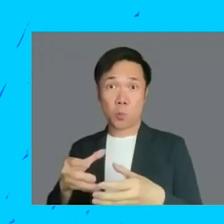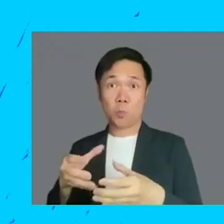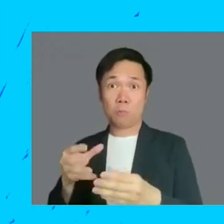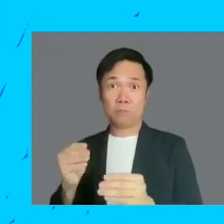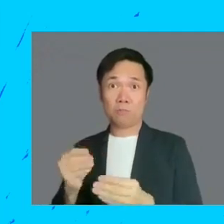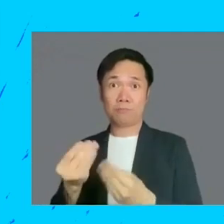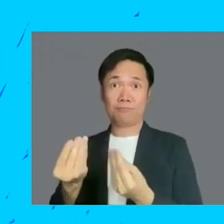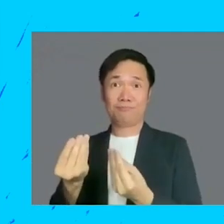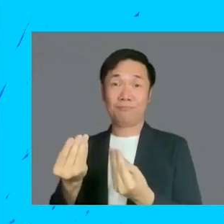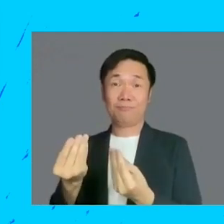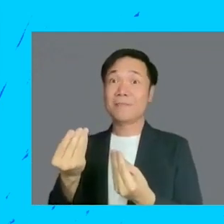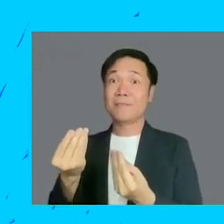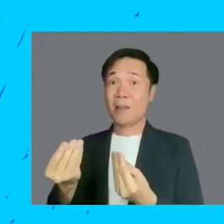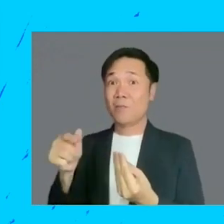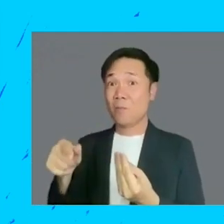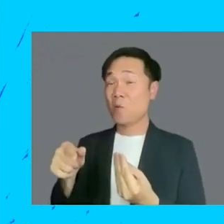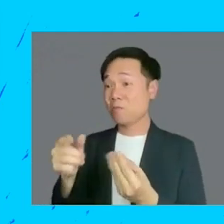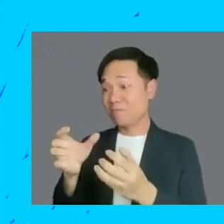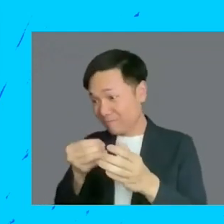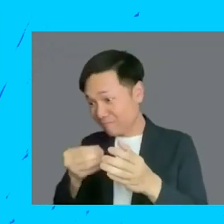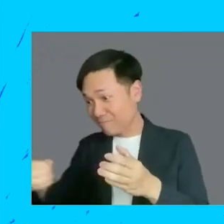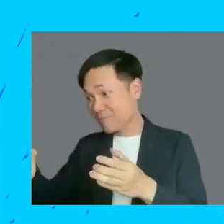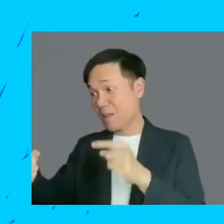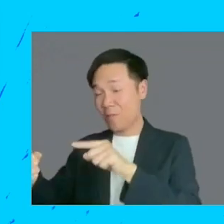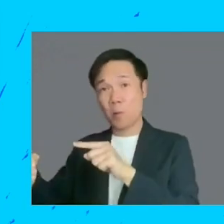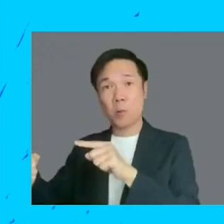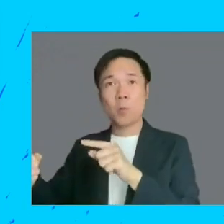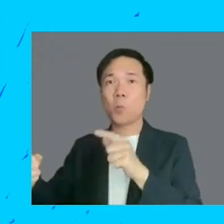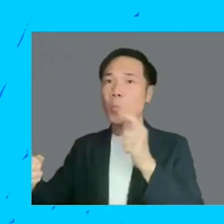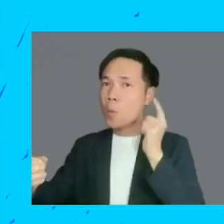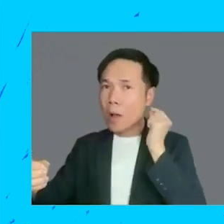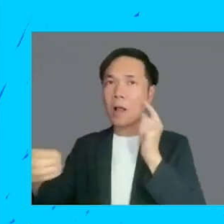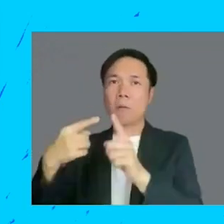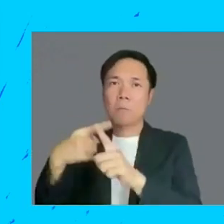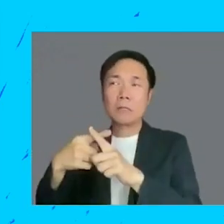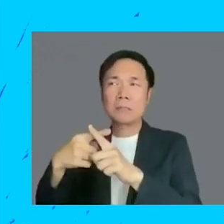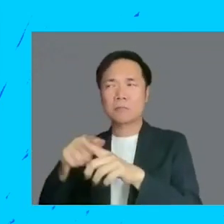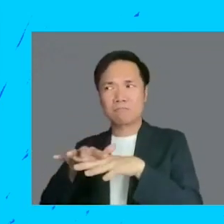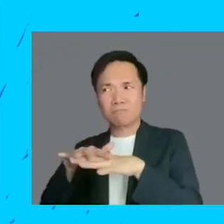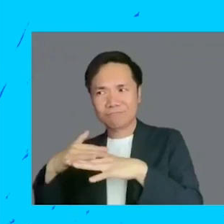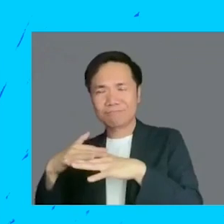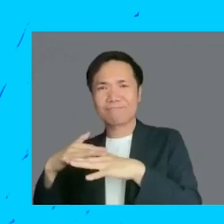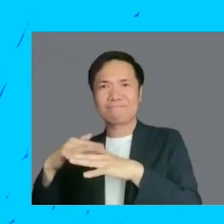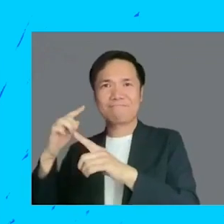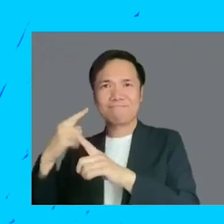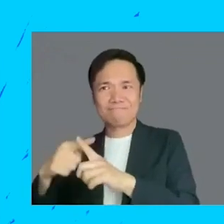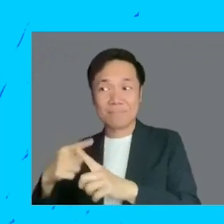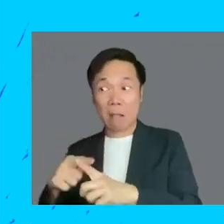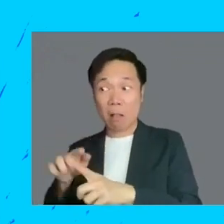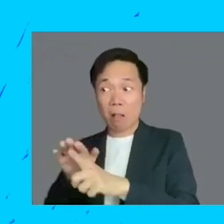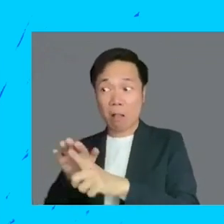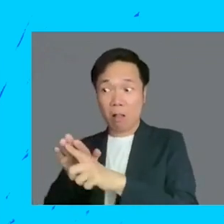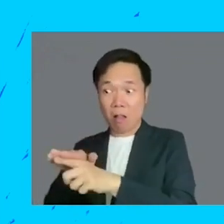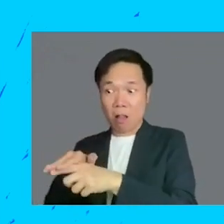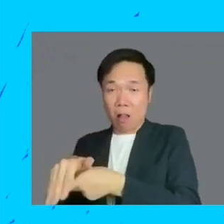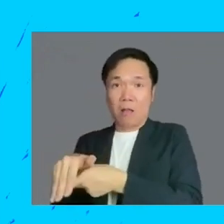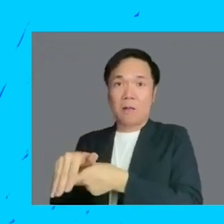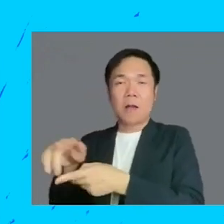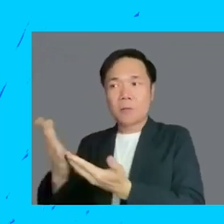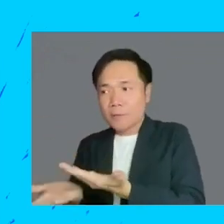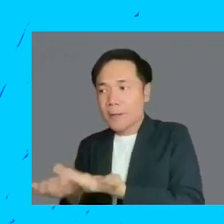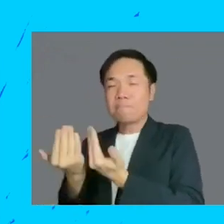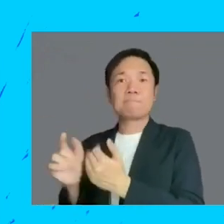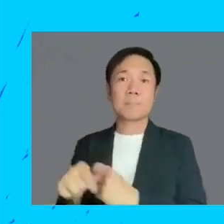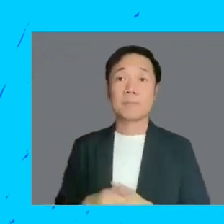groups? Thank you for that question. We need to take a holistic approach in terms of advocacy, policymaking,